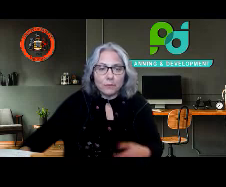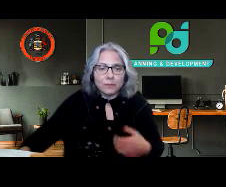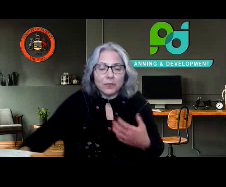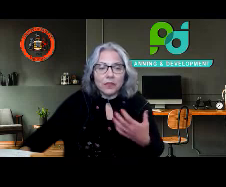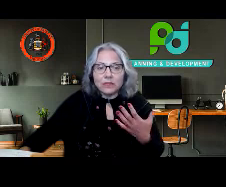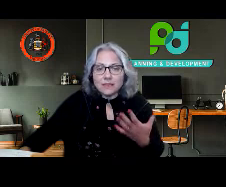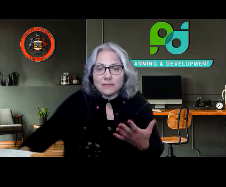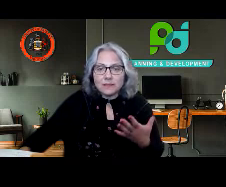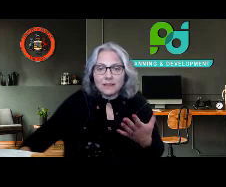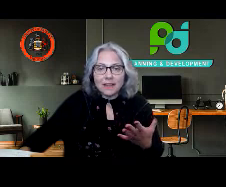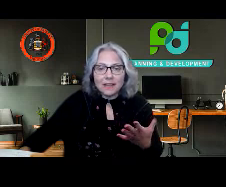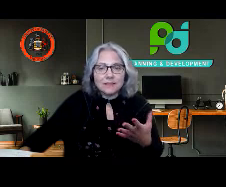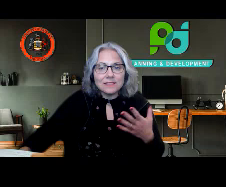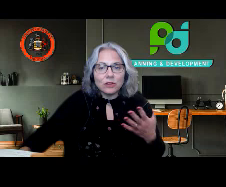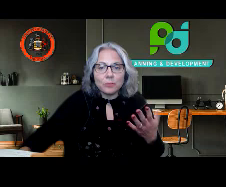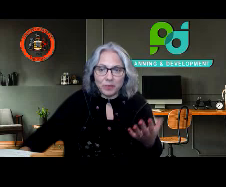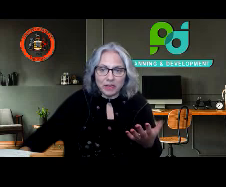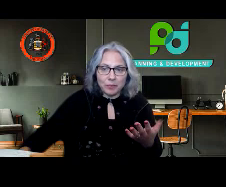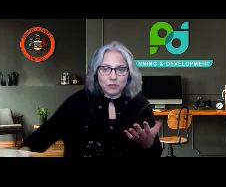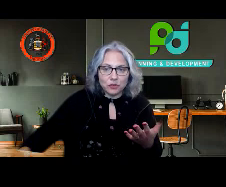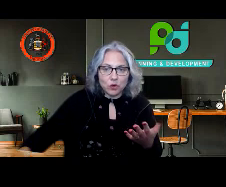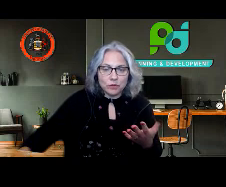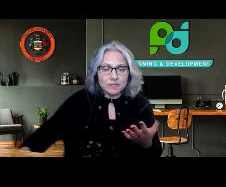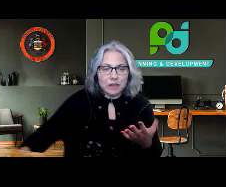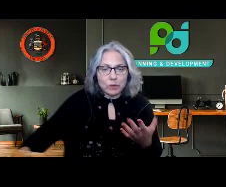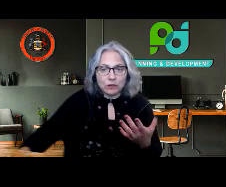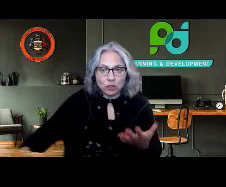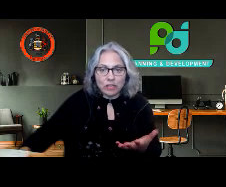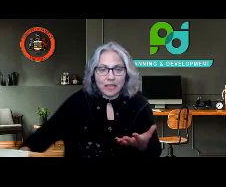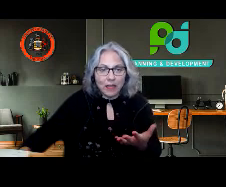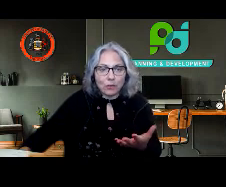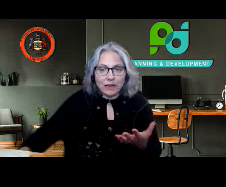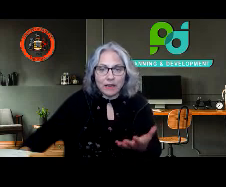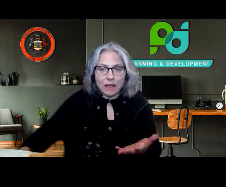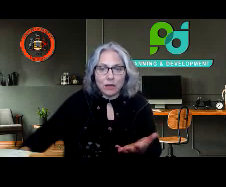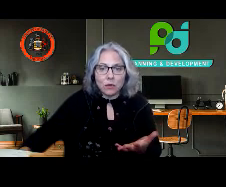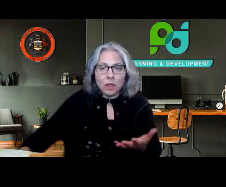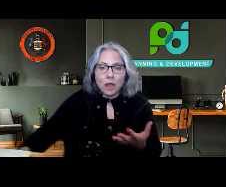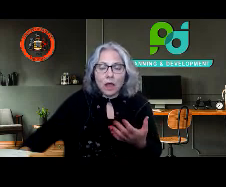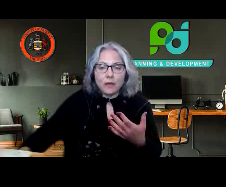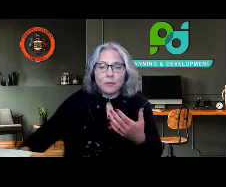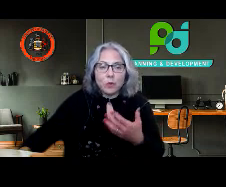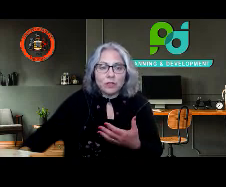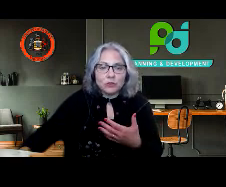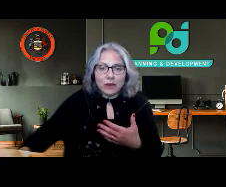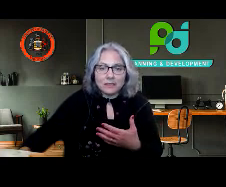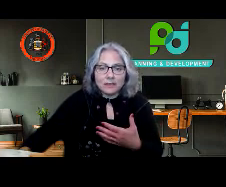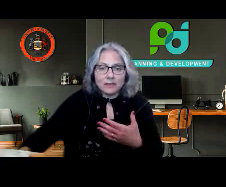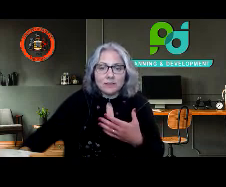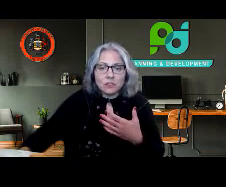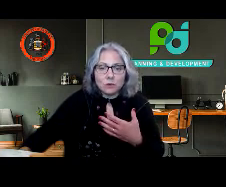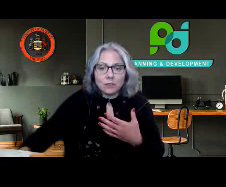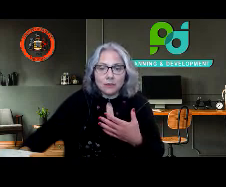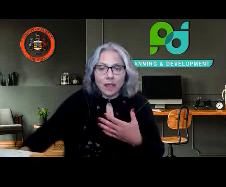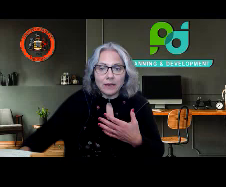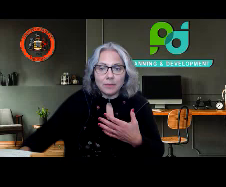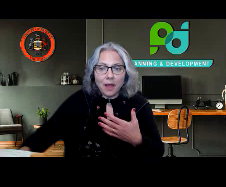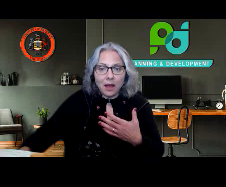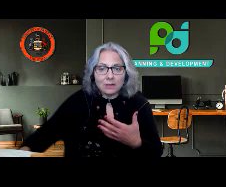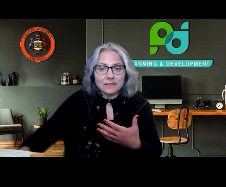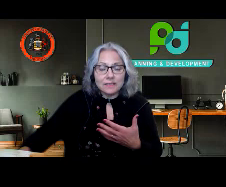So the slide has, these are our big picture goals that we are looking at right now. The board directed us to